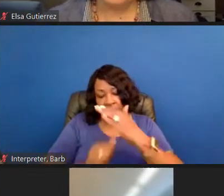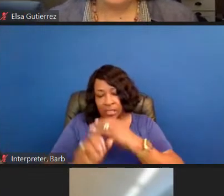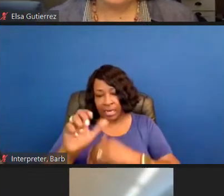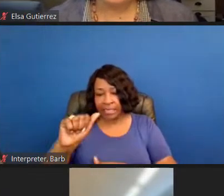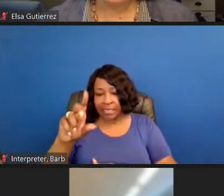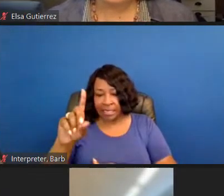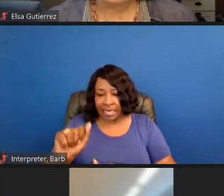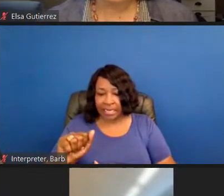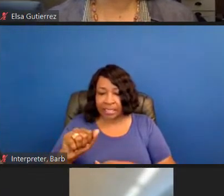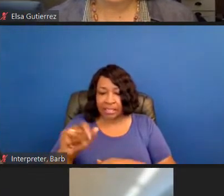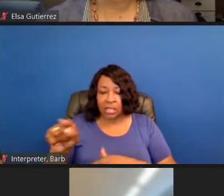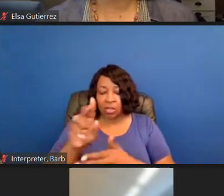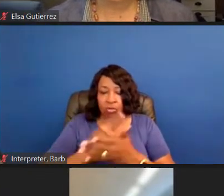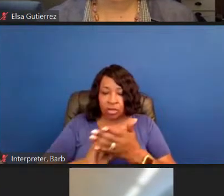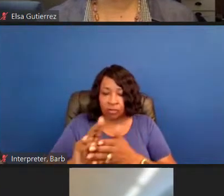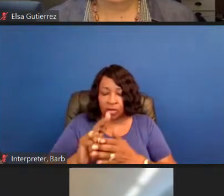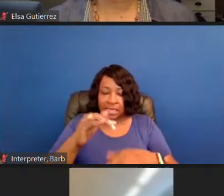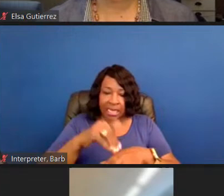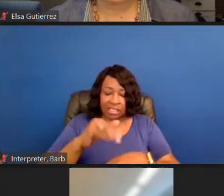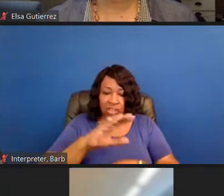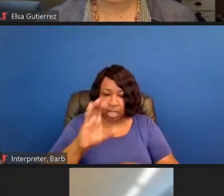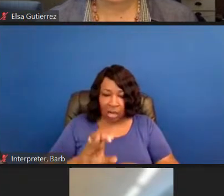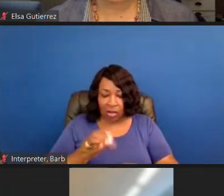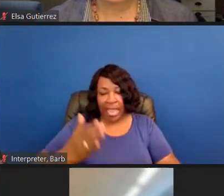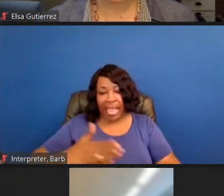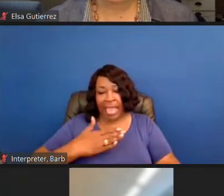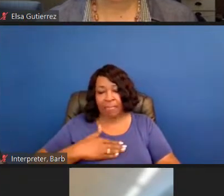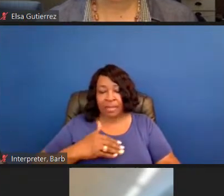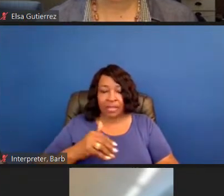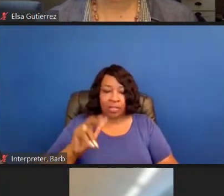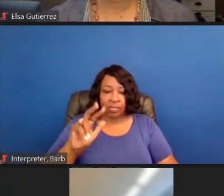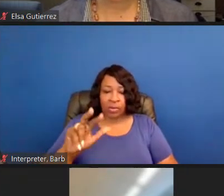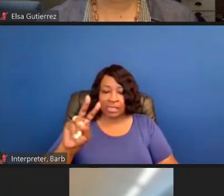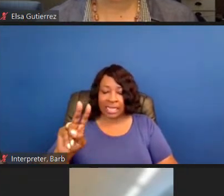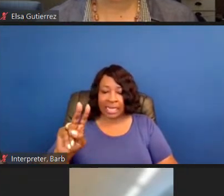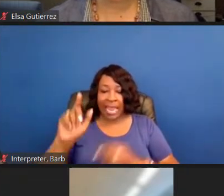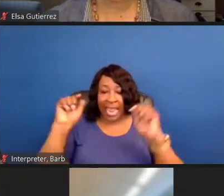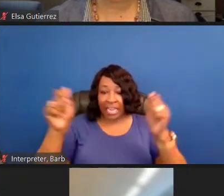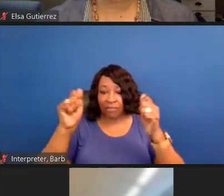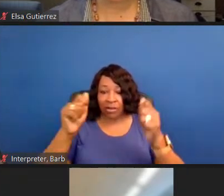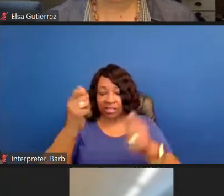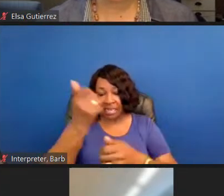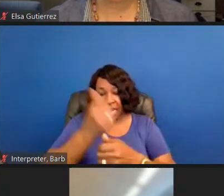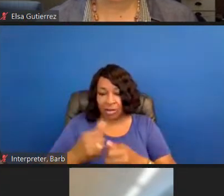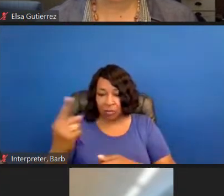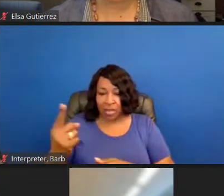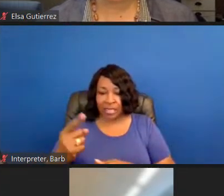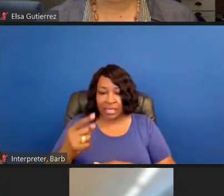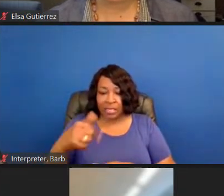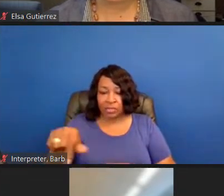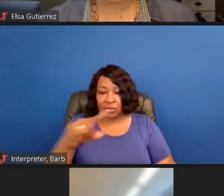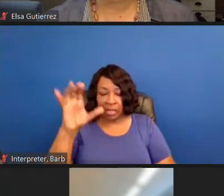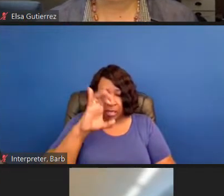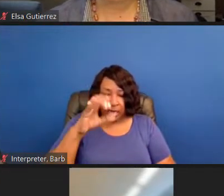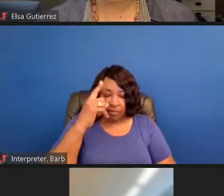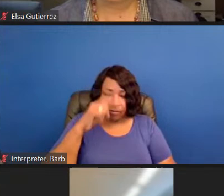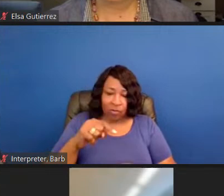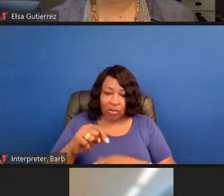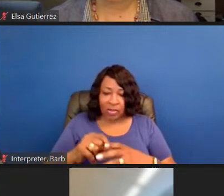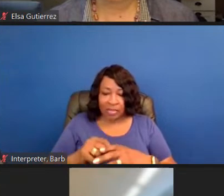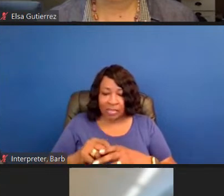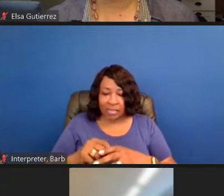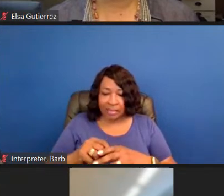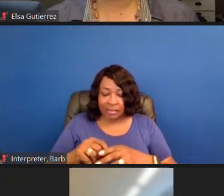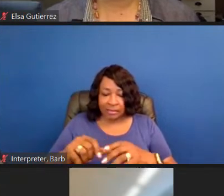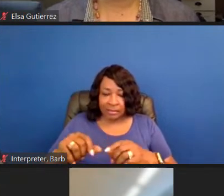Illinois at Chicago. And happy 32nd anniversary, everybody. And I'll put my plug in now. If anybody's looking for anniversary swag, please contact